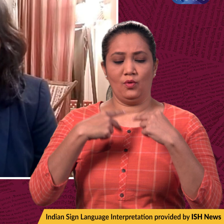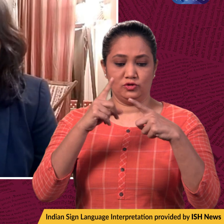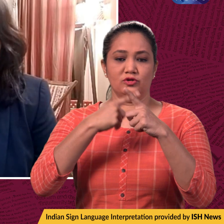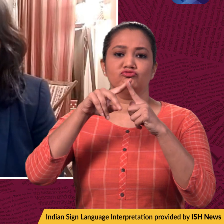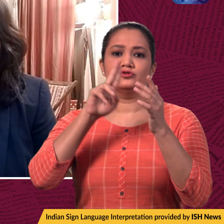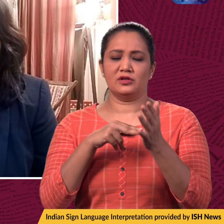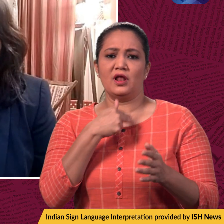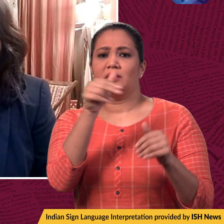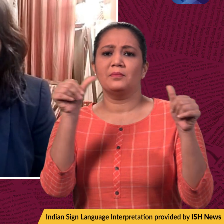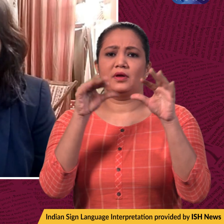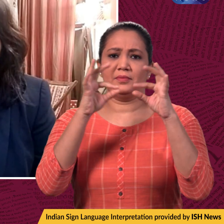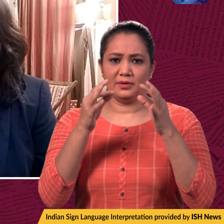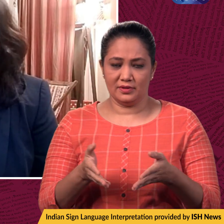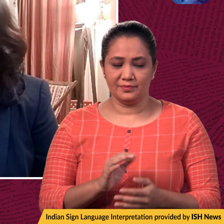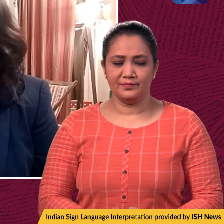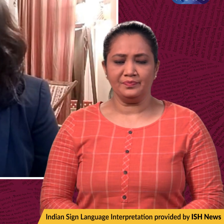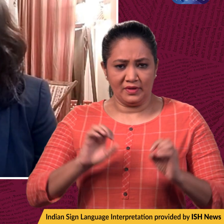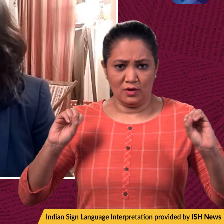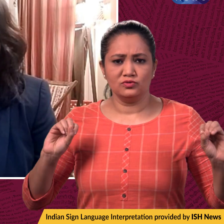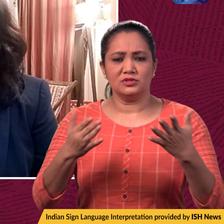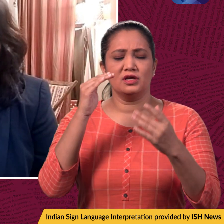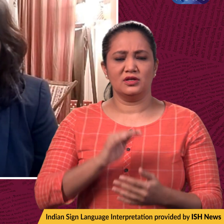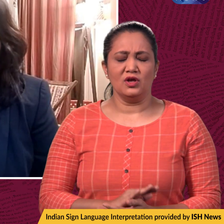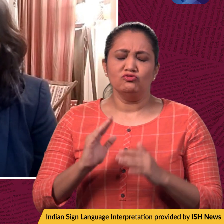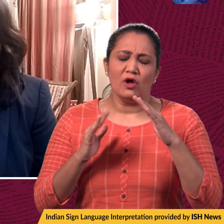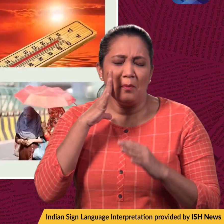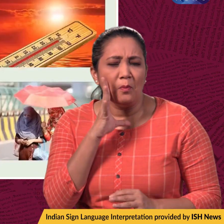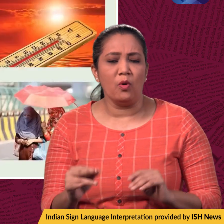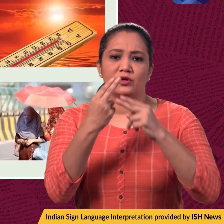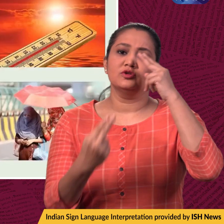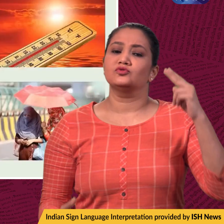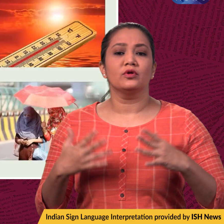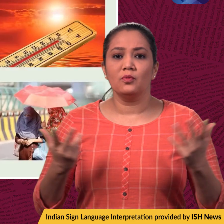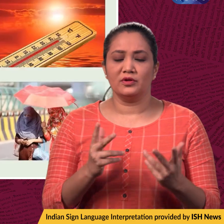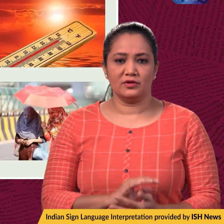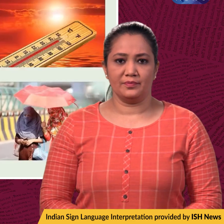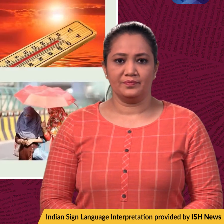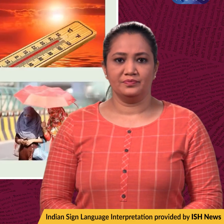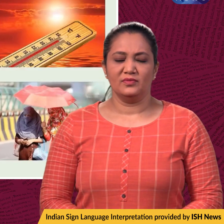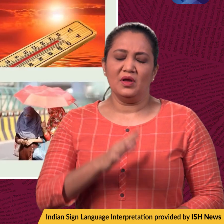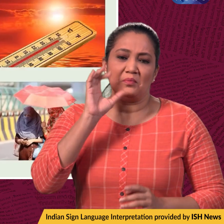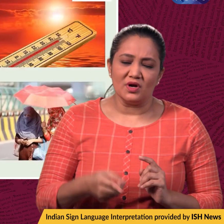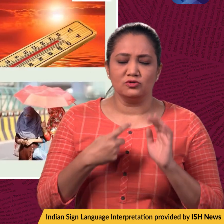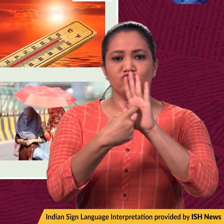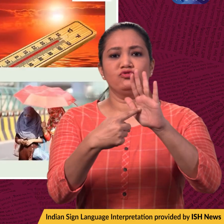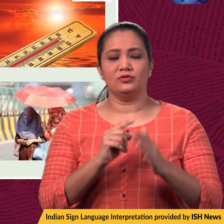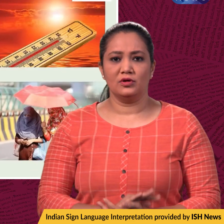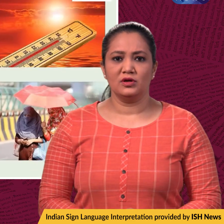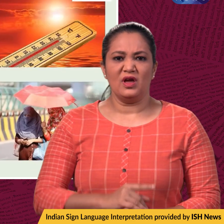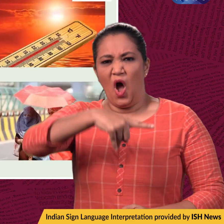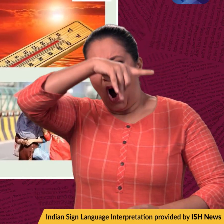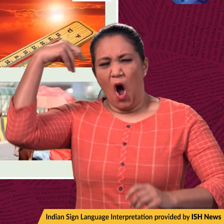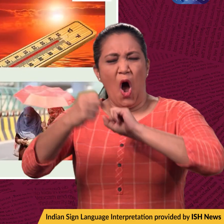you're watching Just the News. I'm Amita Balachandra. We're going to start off with the most important story that we must report. It's on